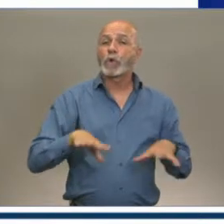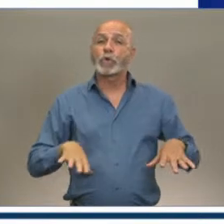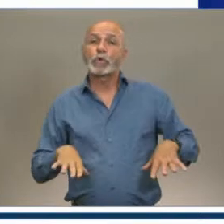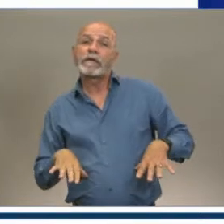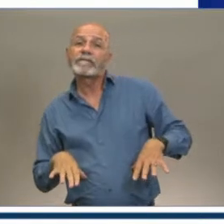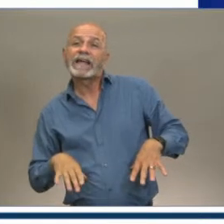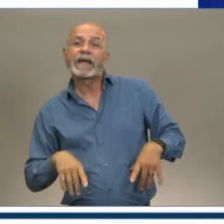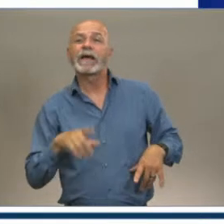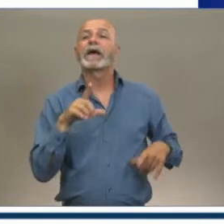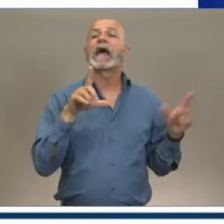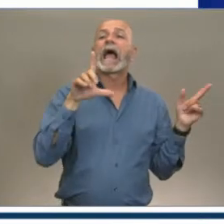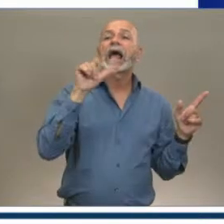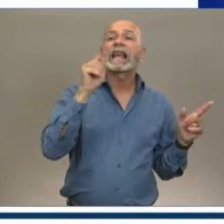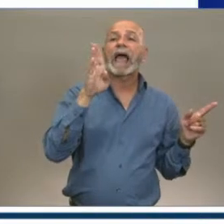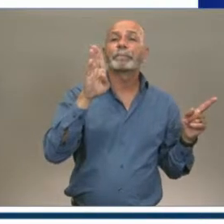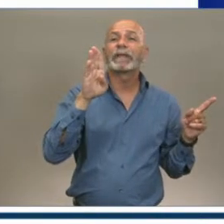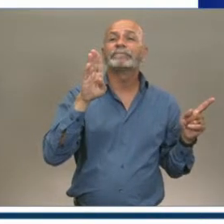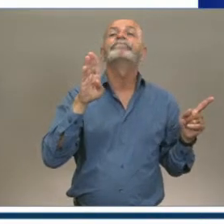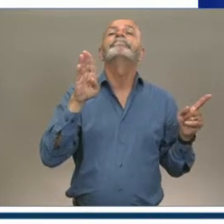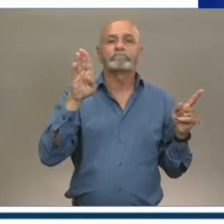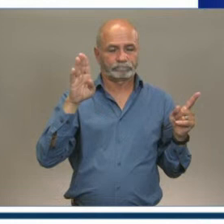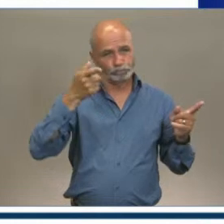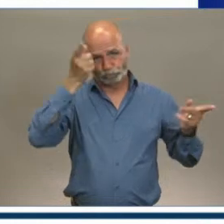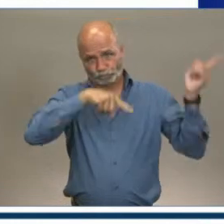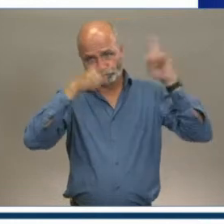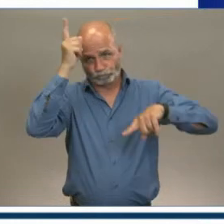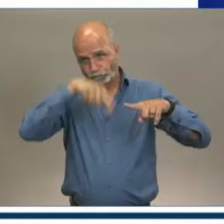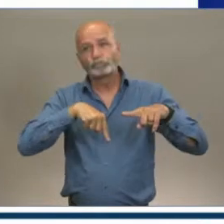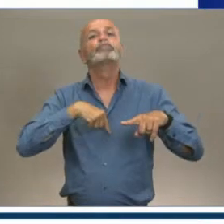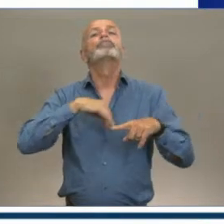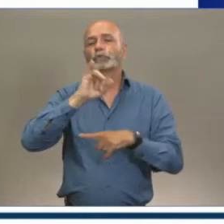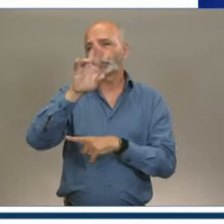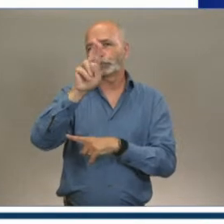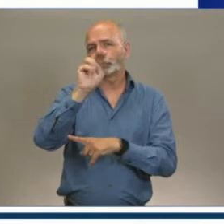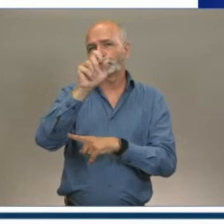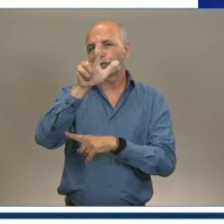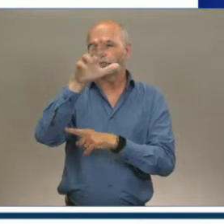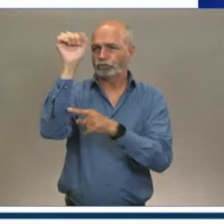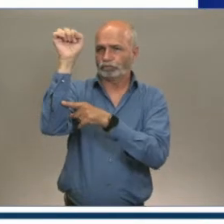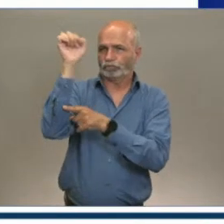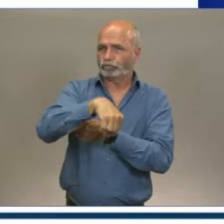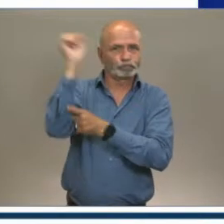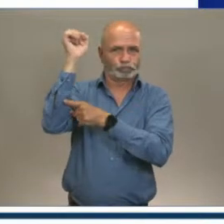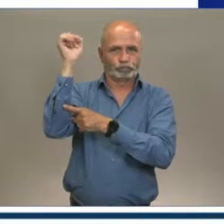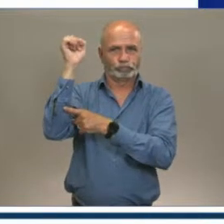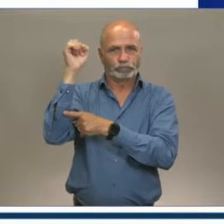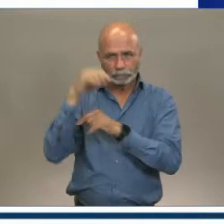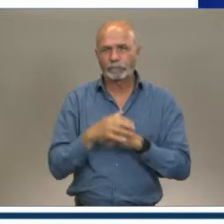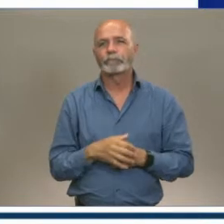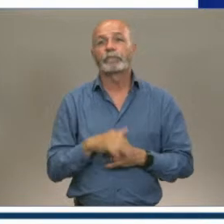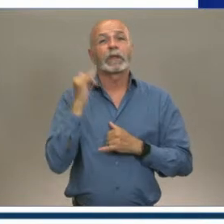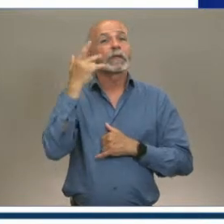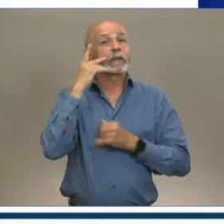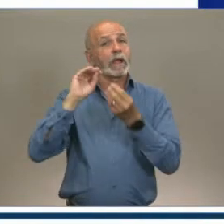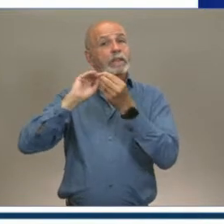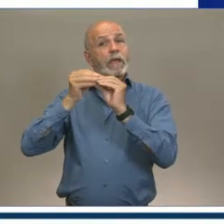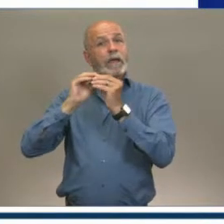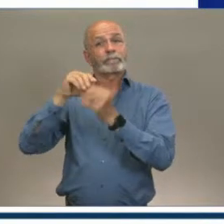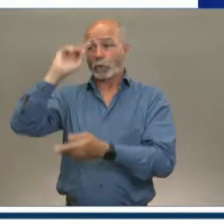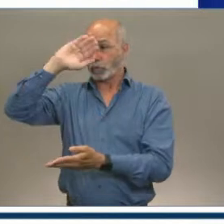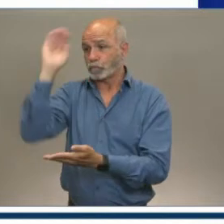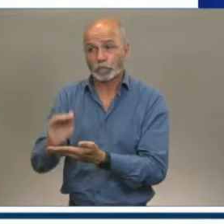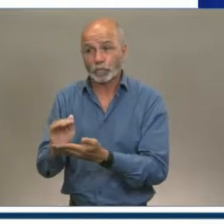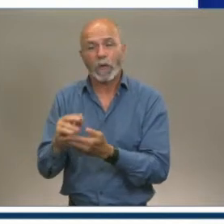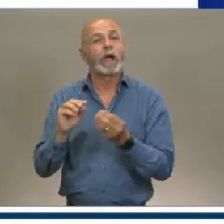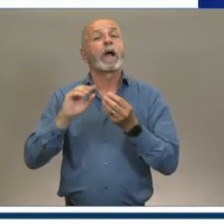those states as well today. Our case numbers are down across the Atlantic provinces, and our vaccine coverage continues to go up.